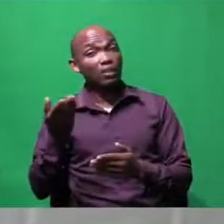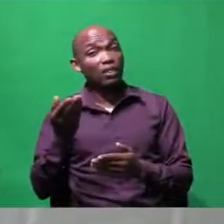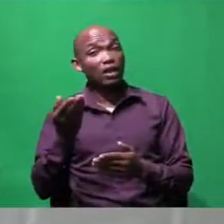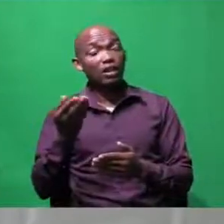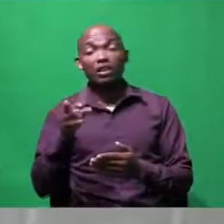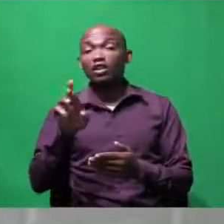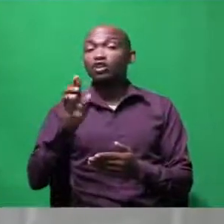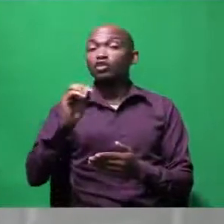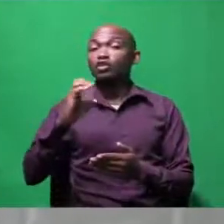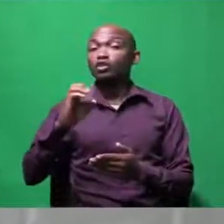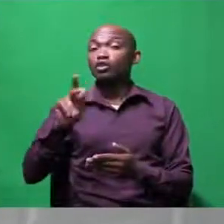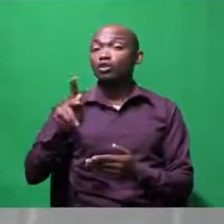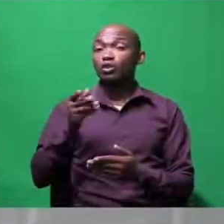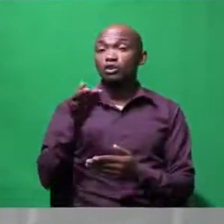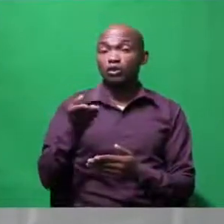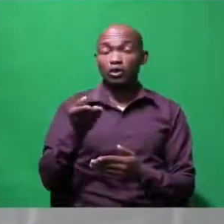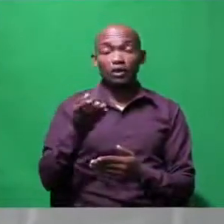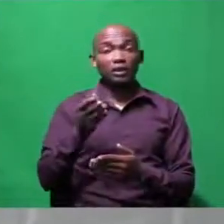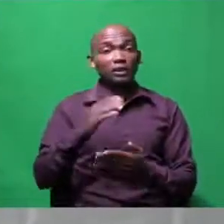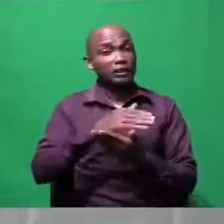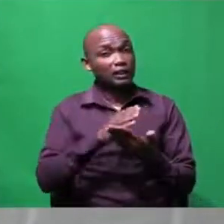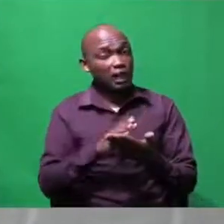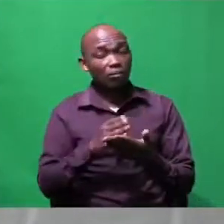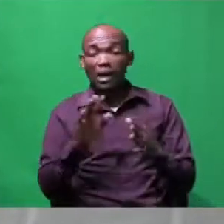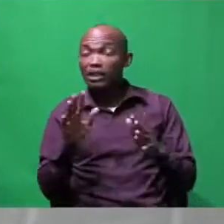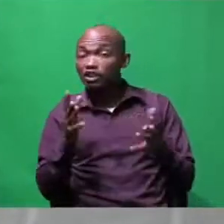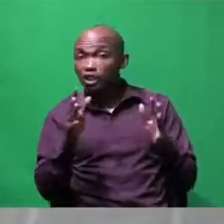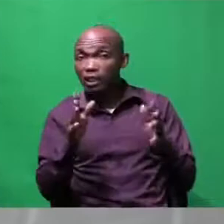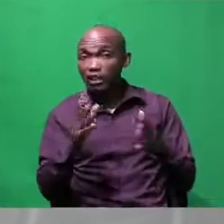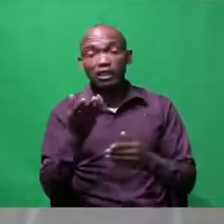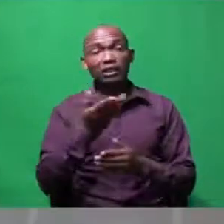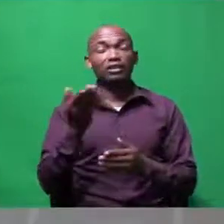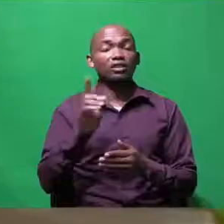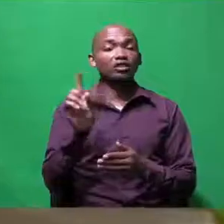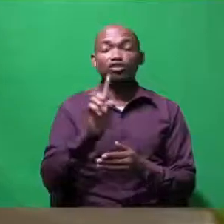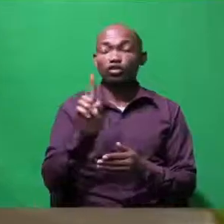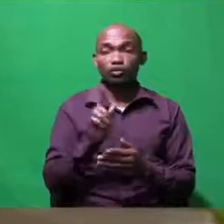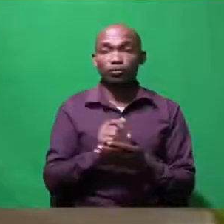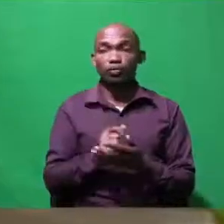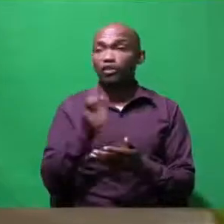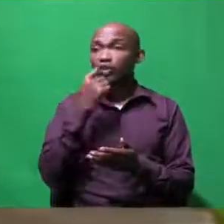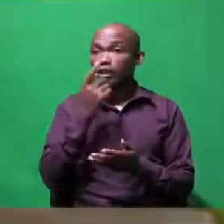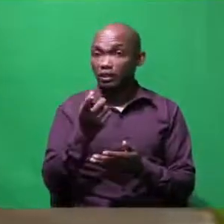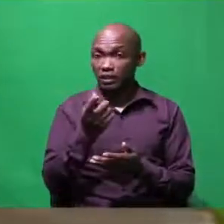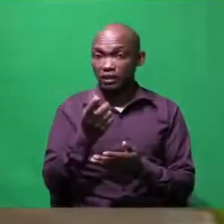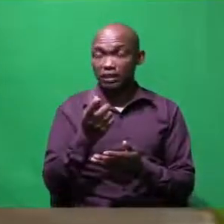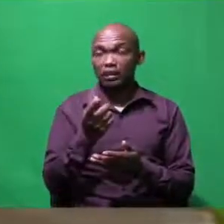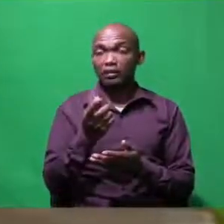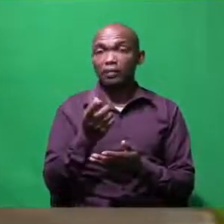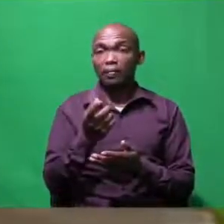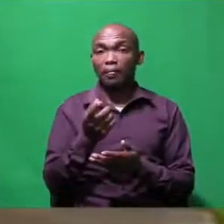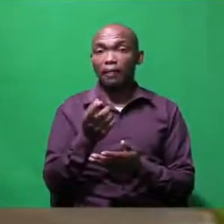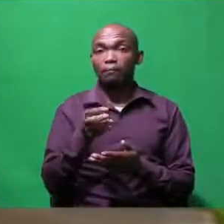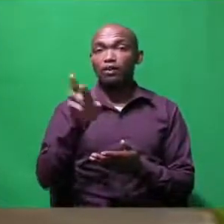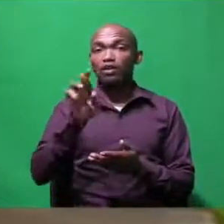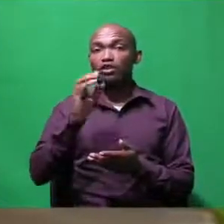of this rock can be shine, and the mineral made of this rock cannot be shine. So this we can say also is